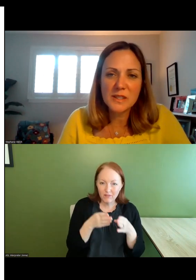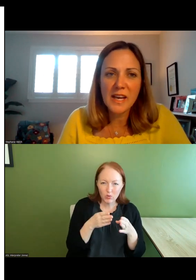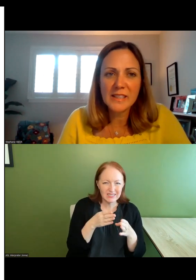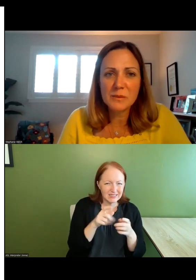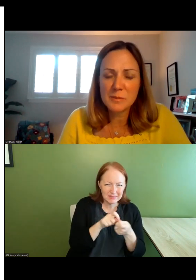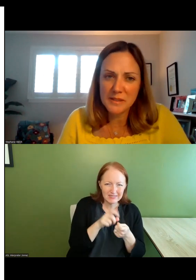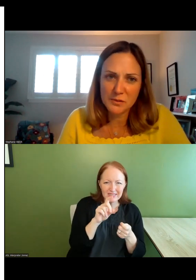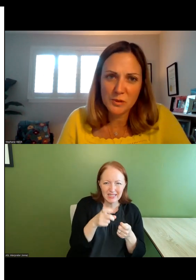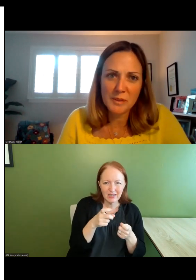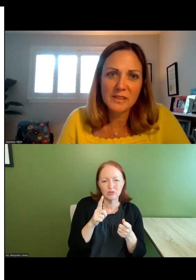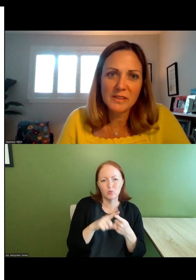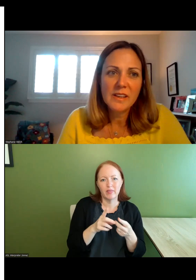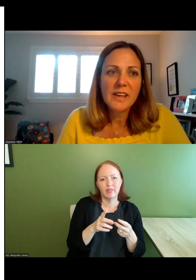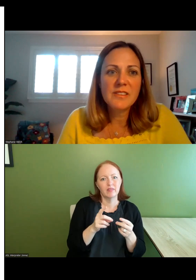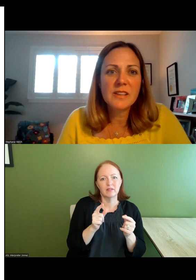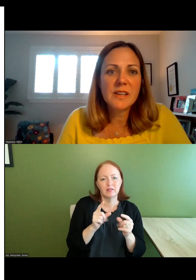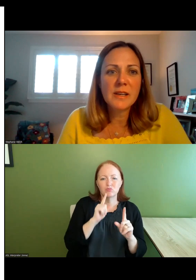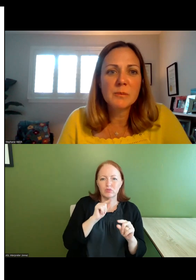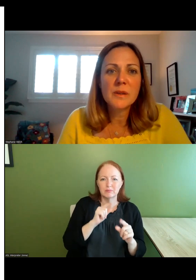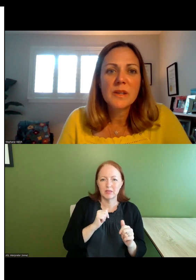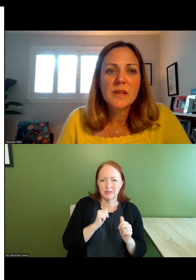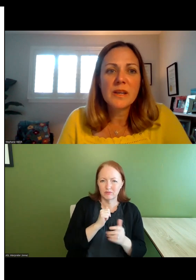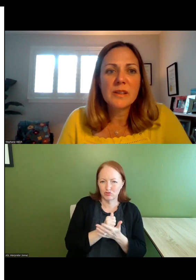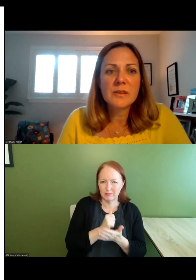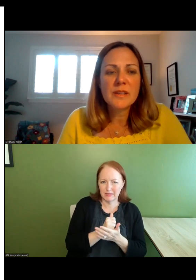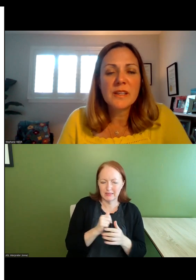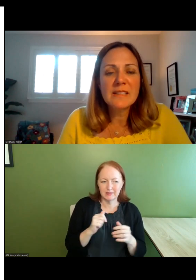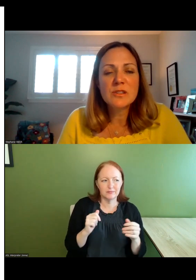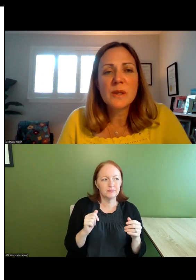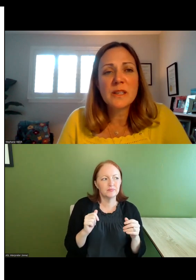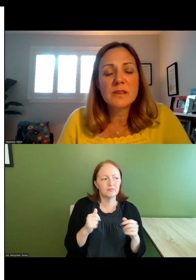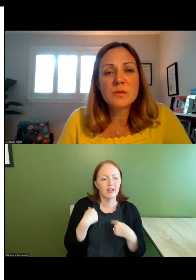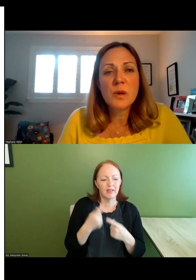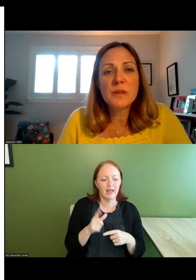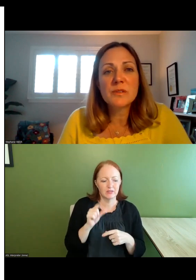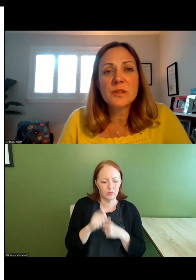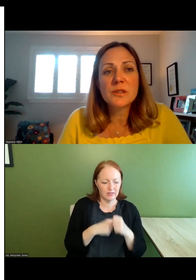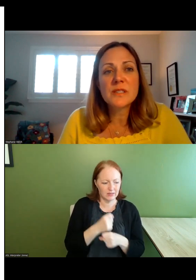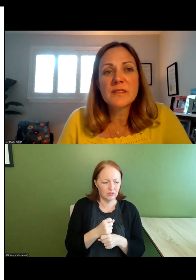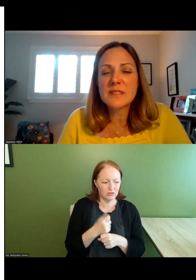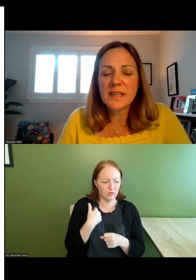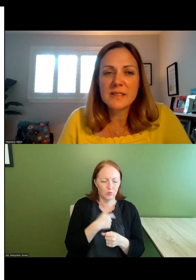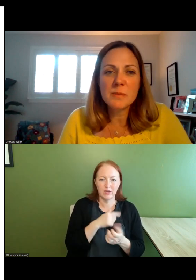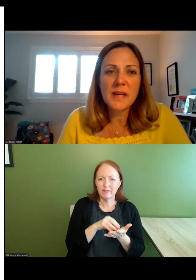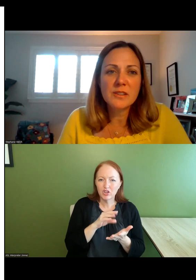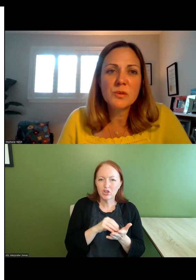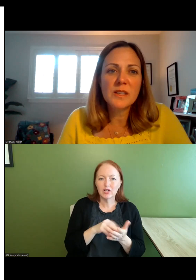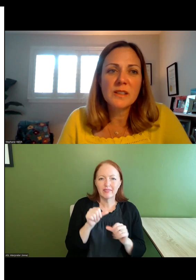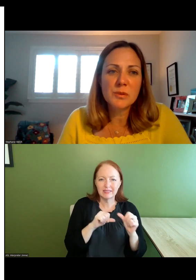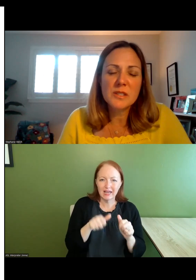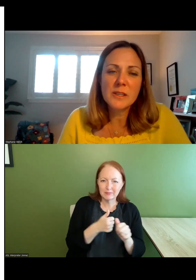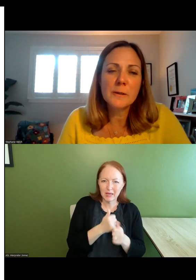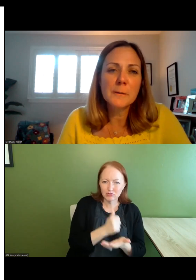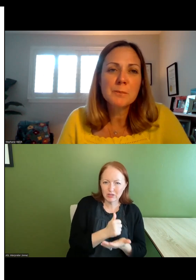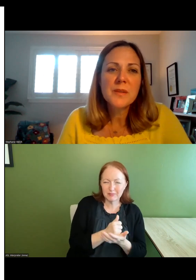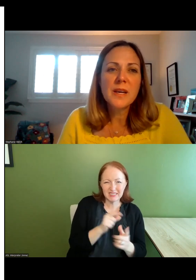diagnosis with a highly responsive treatment. I think in the last 20 years, what we've learned and the science behind treating,